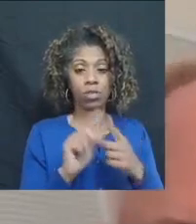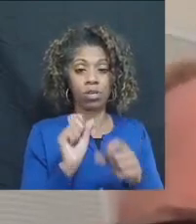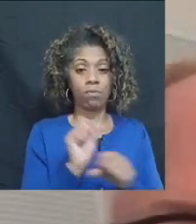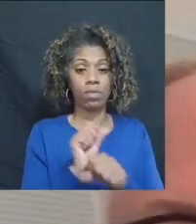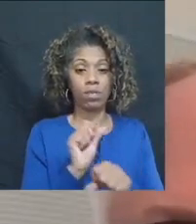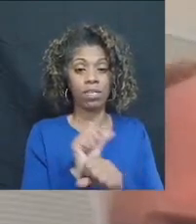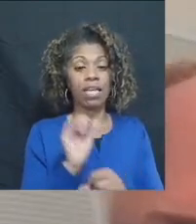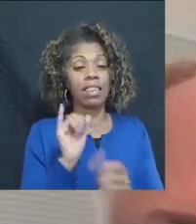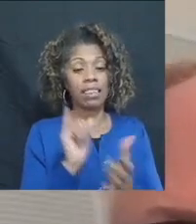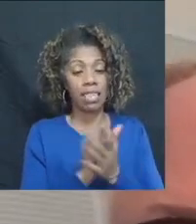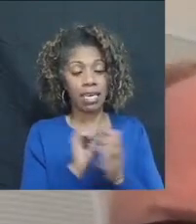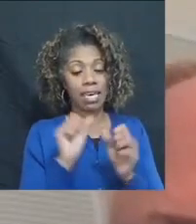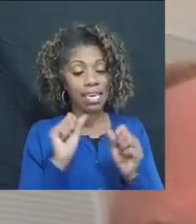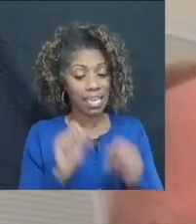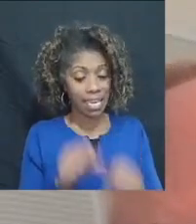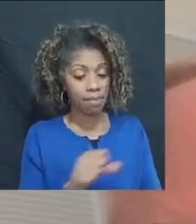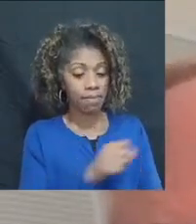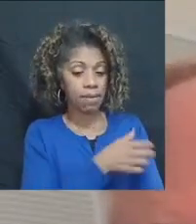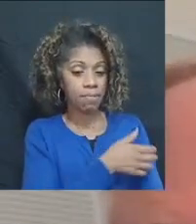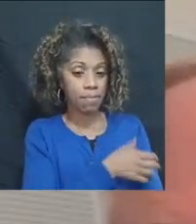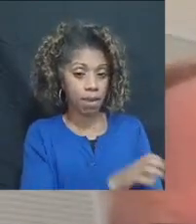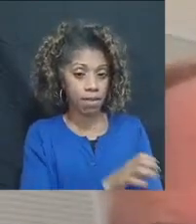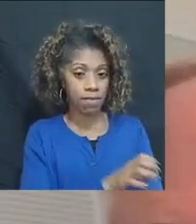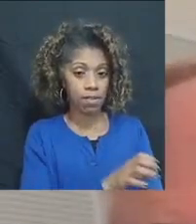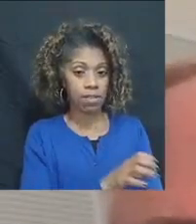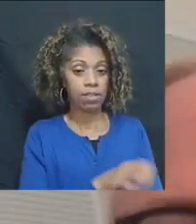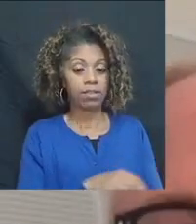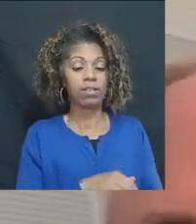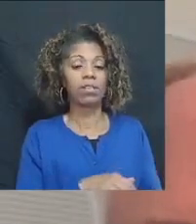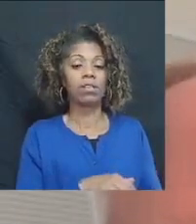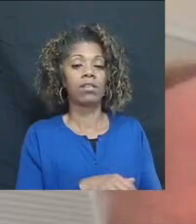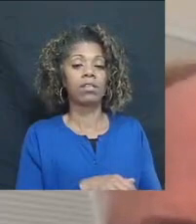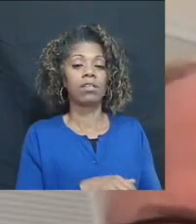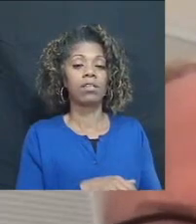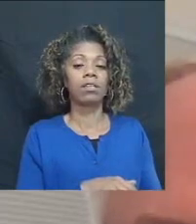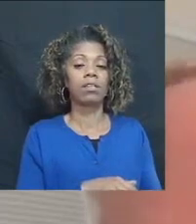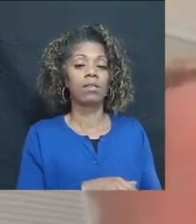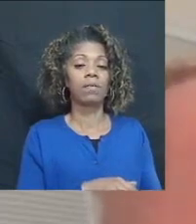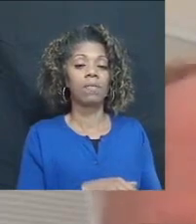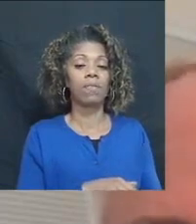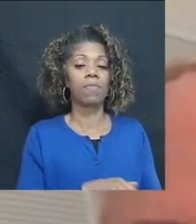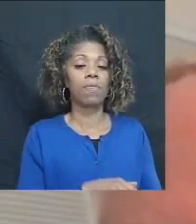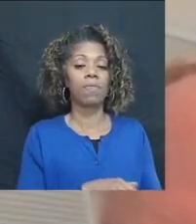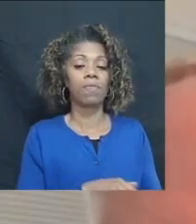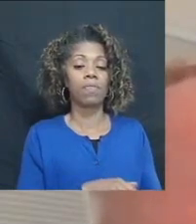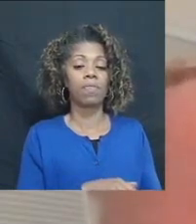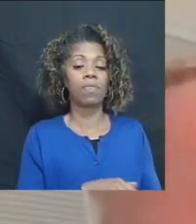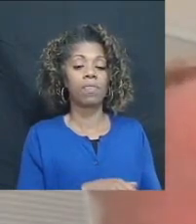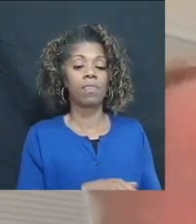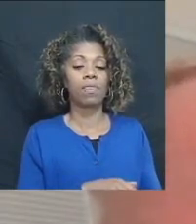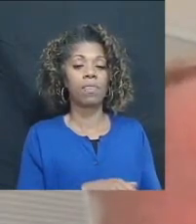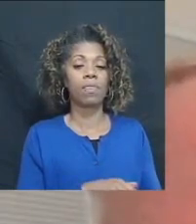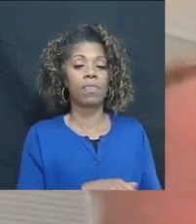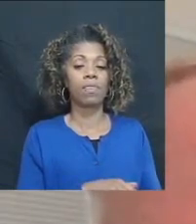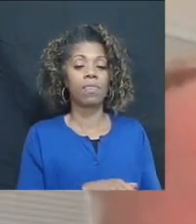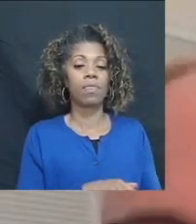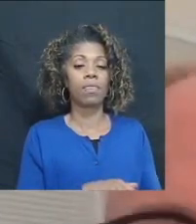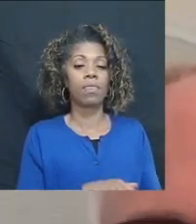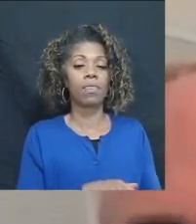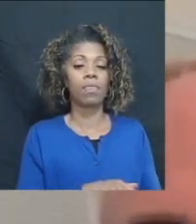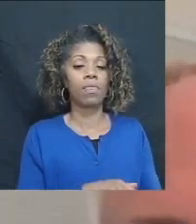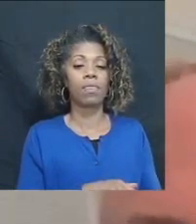powerful. And those messages need to be consistent with CDC guidance and guidance coming from the states. So they have a